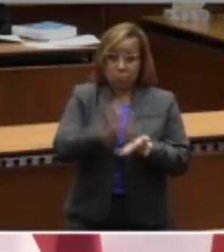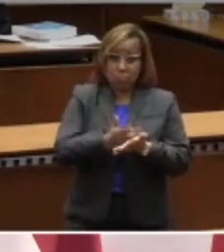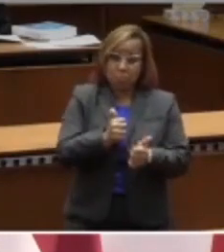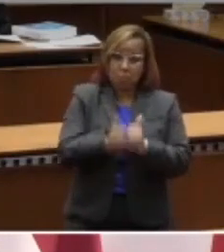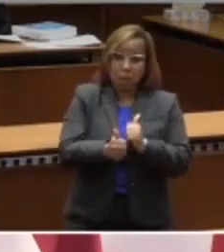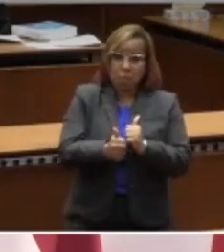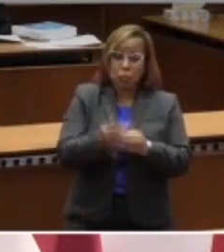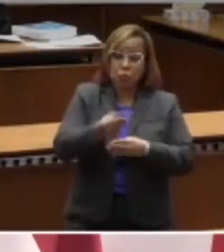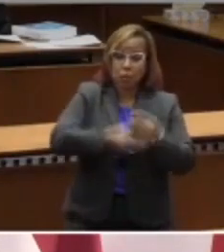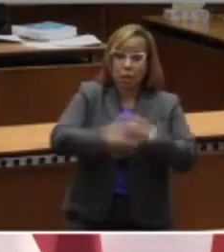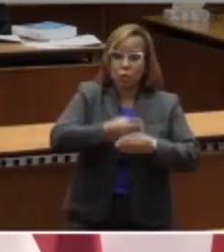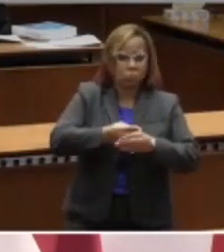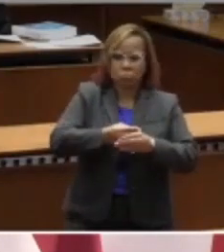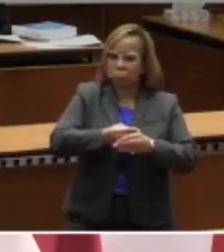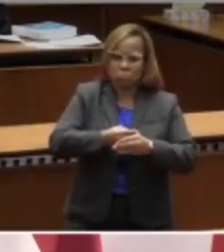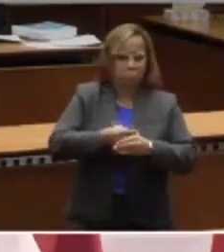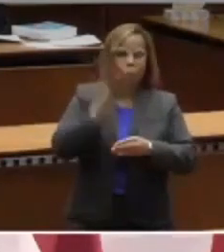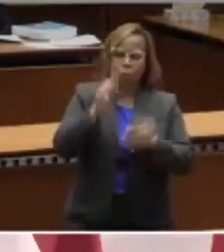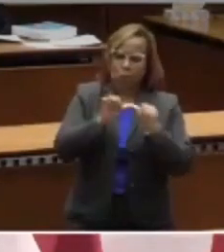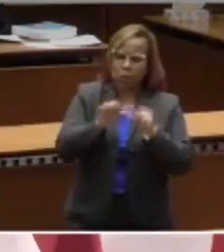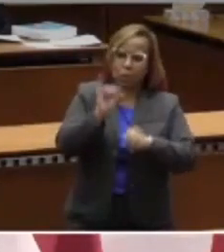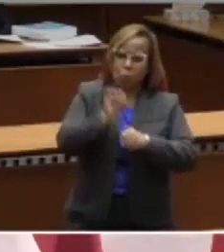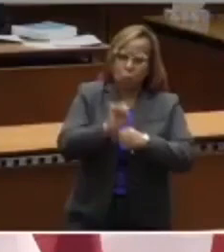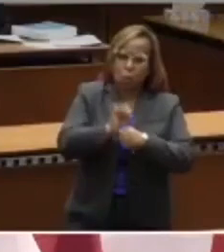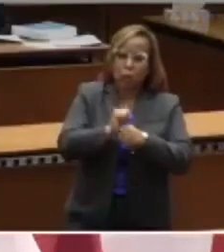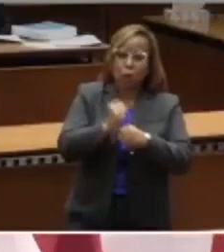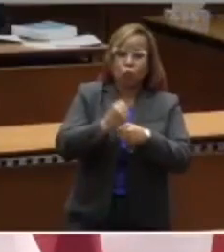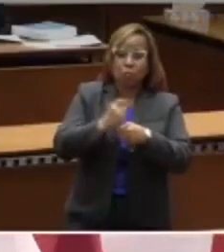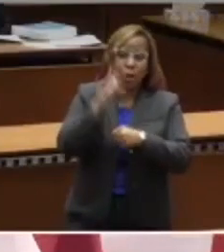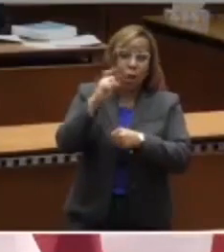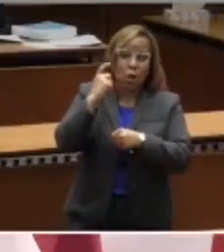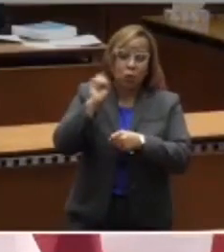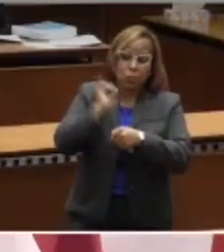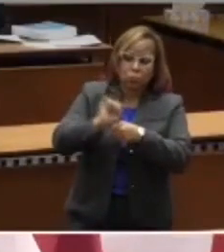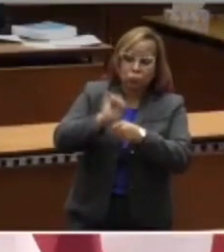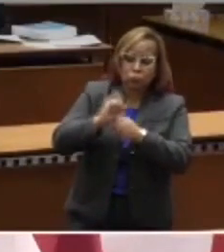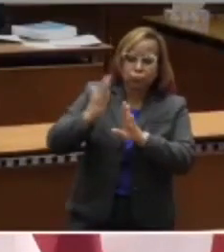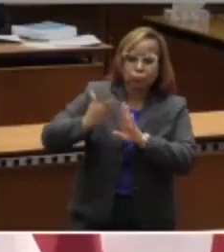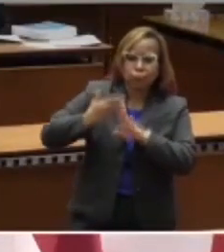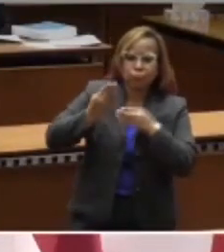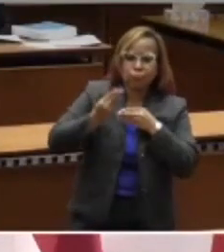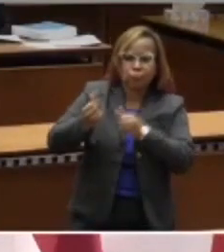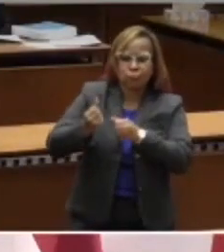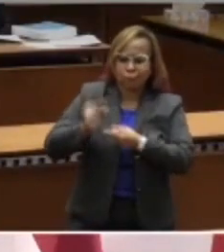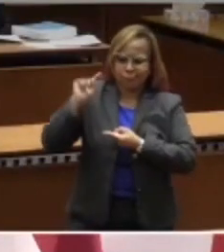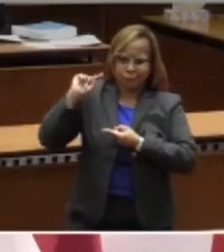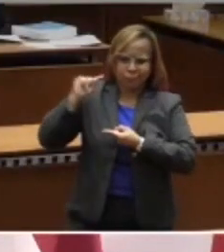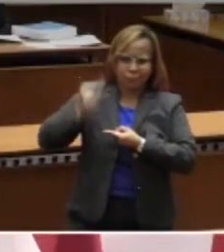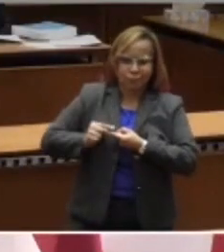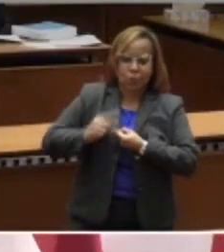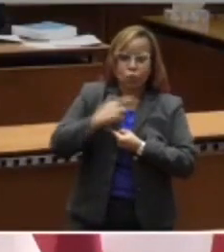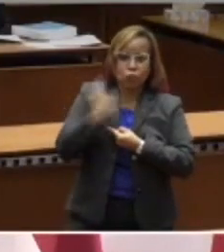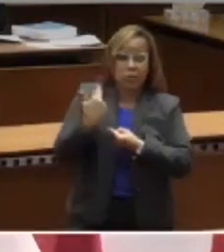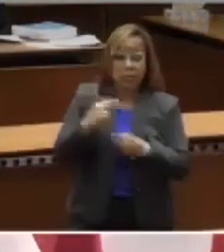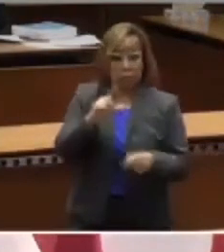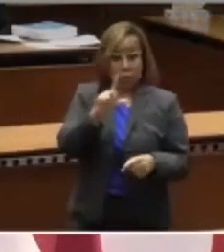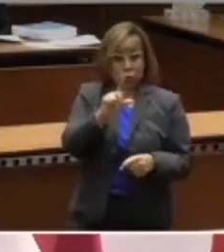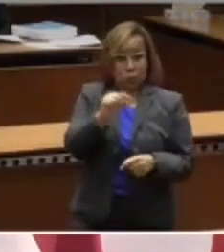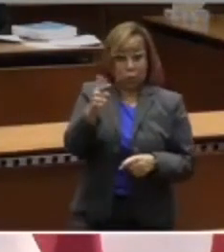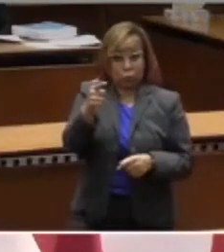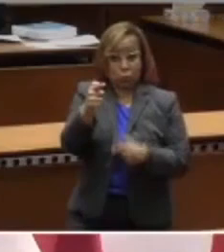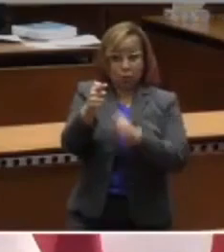budget. We will keep working to make government run more efficiently and mitigate risk. And in